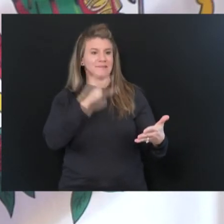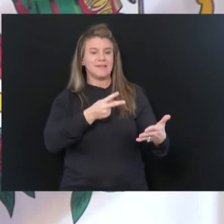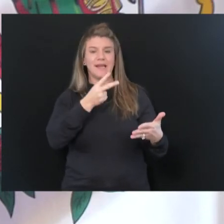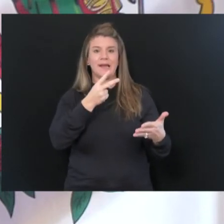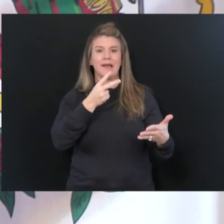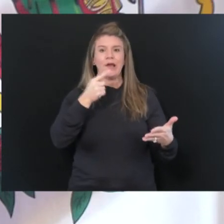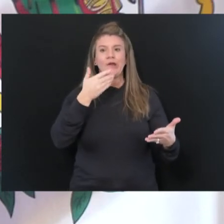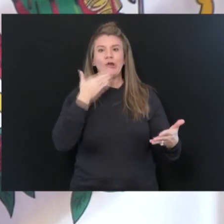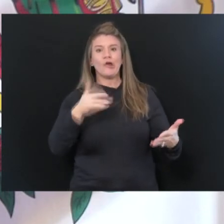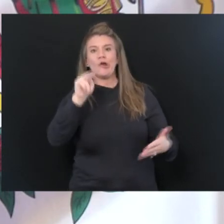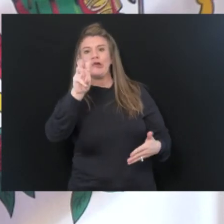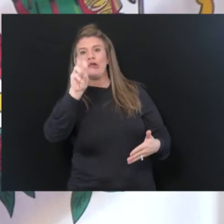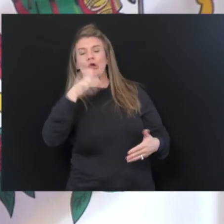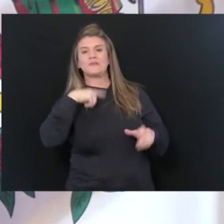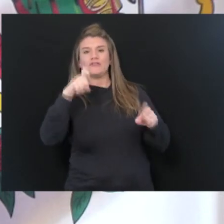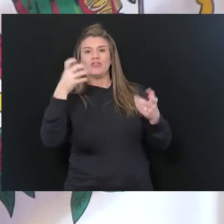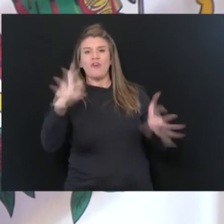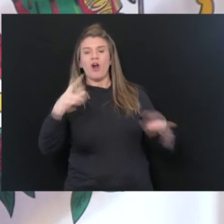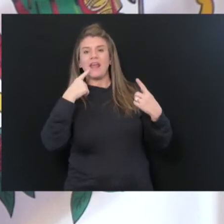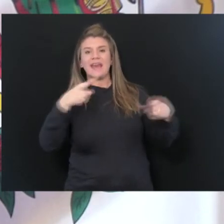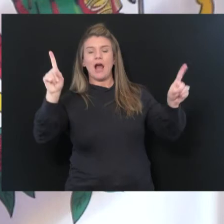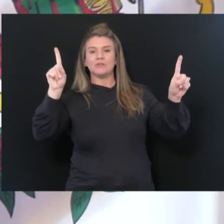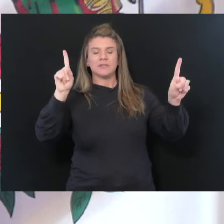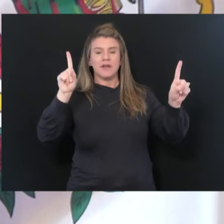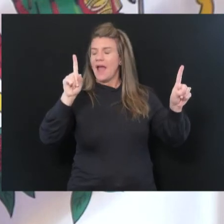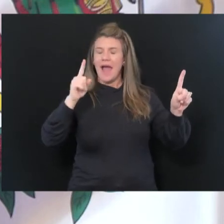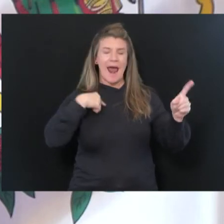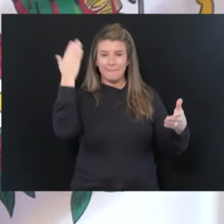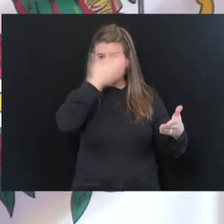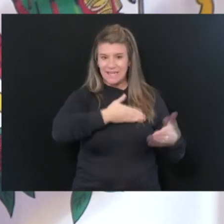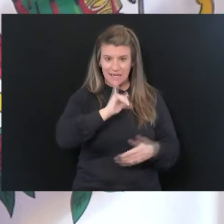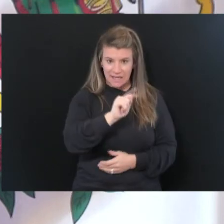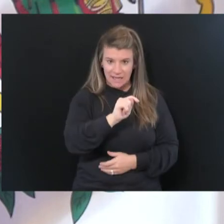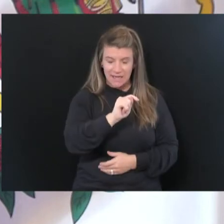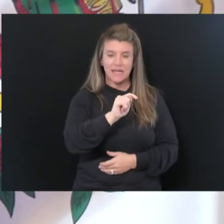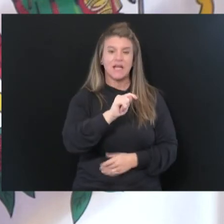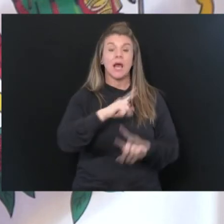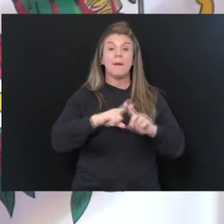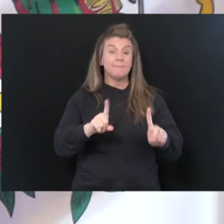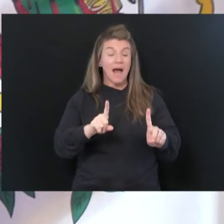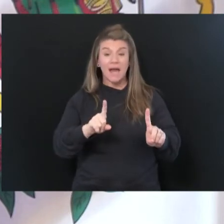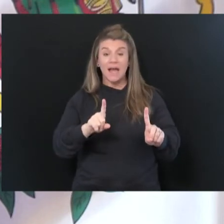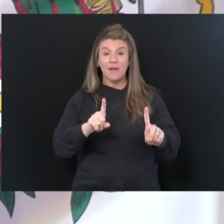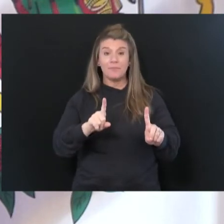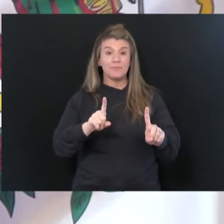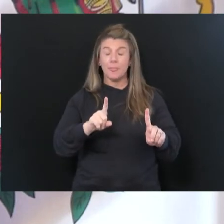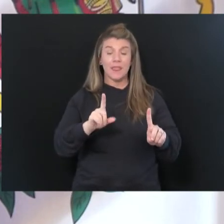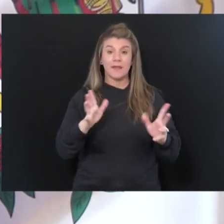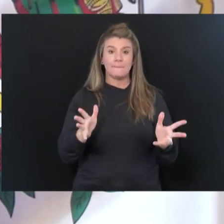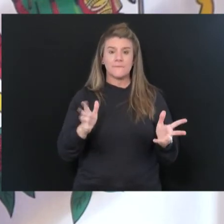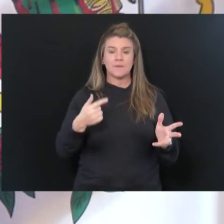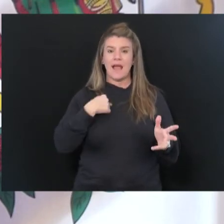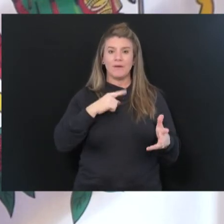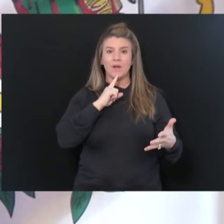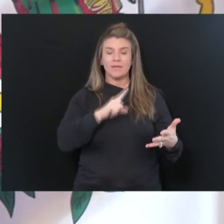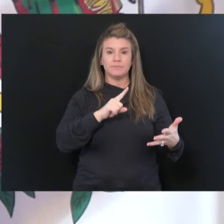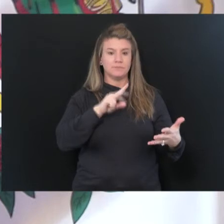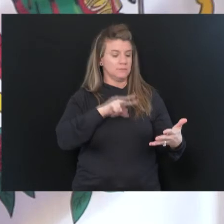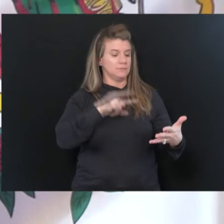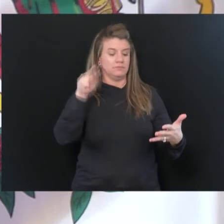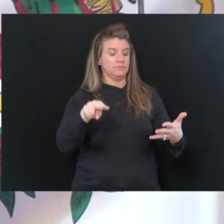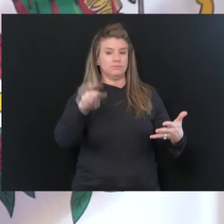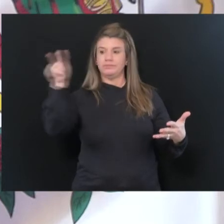that we should have reported. I should have done this earlier and everything, but I didn't, because I just skipped over it, to tell you the truth.